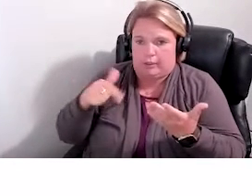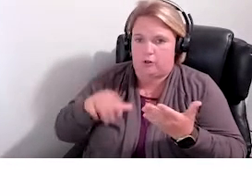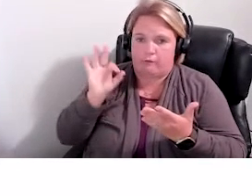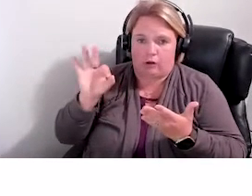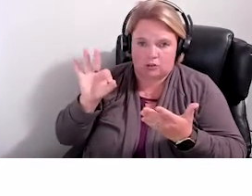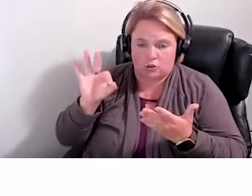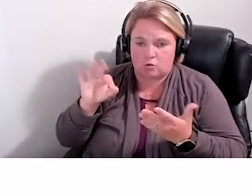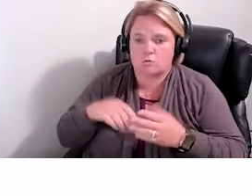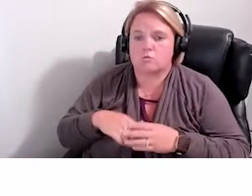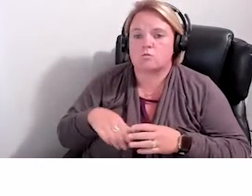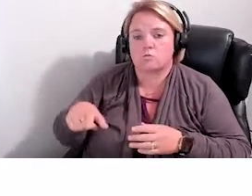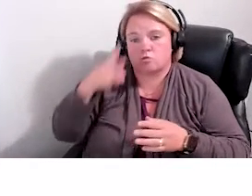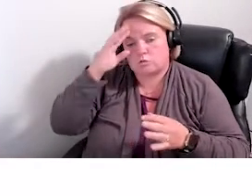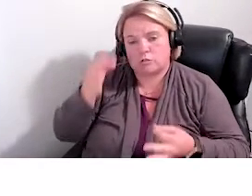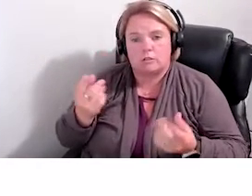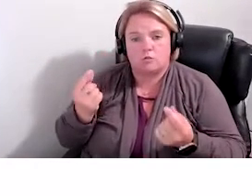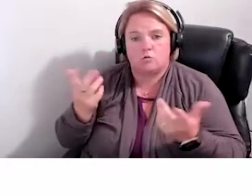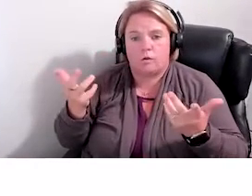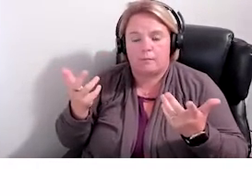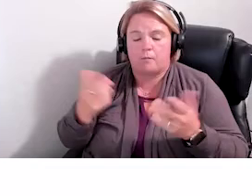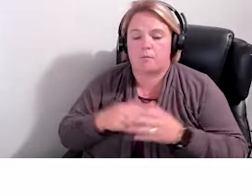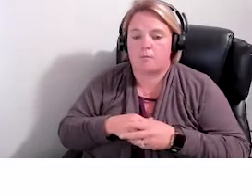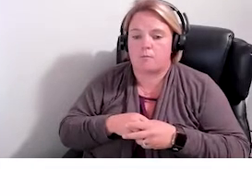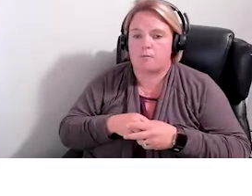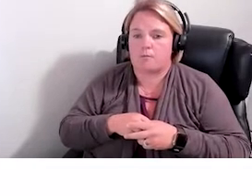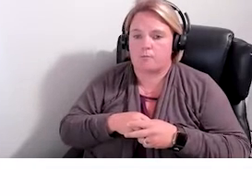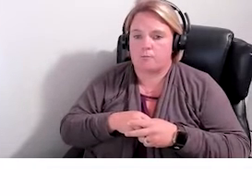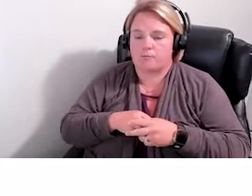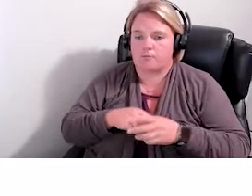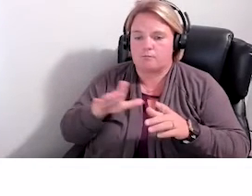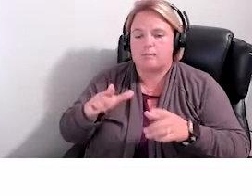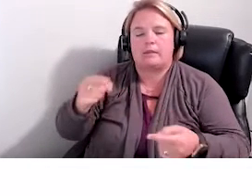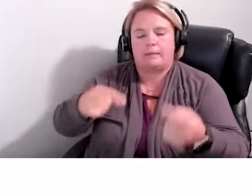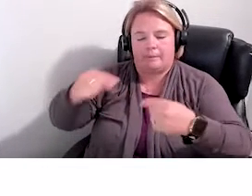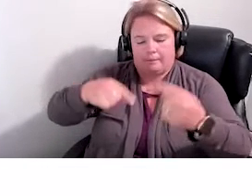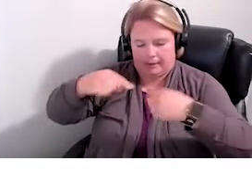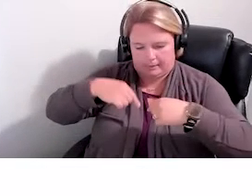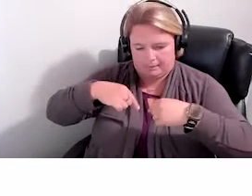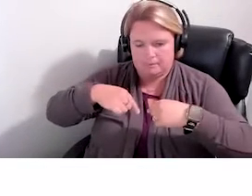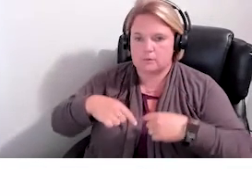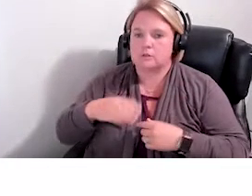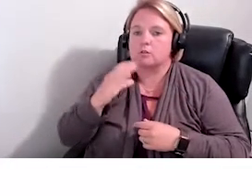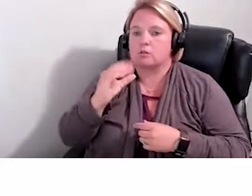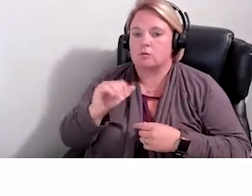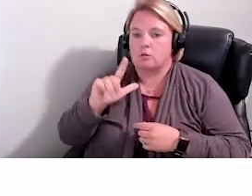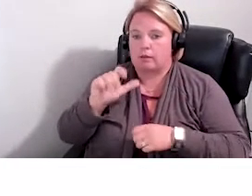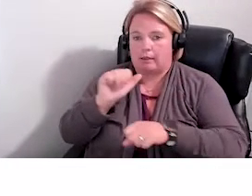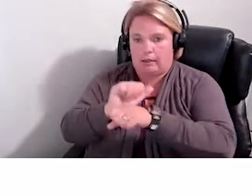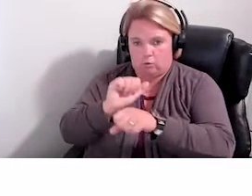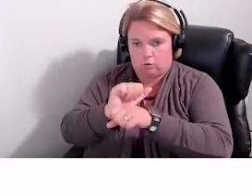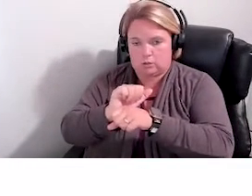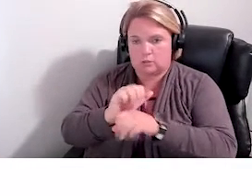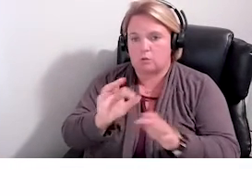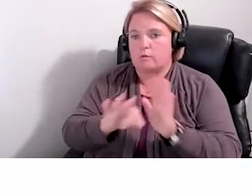So what she decided to do was, let me back up. Through CalWorks, we were able to find her a hotel room that